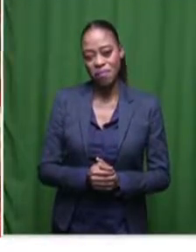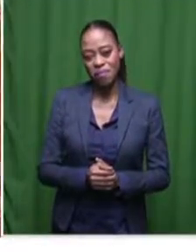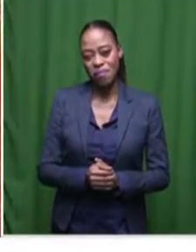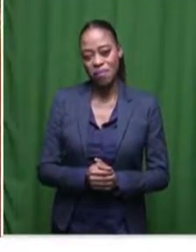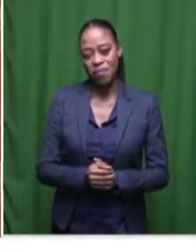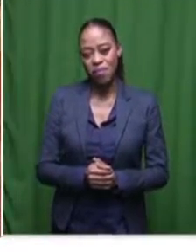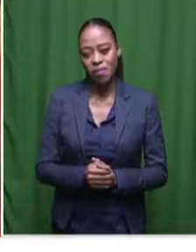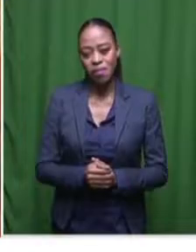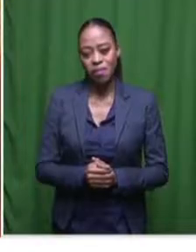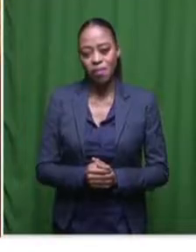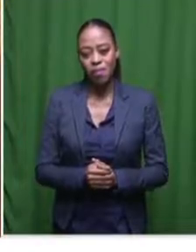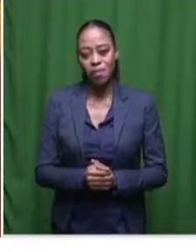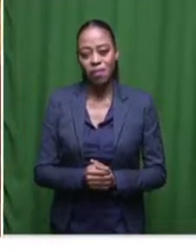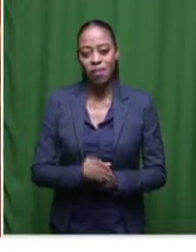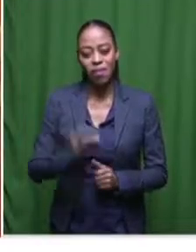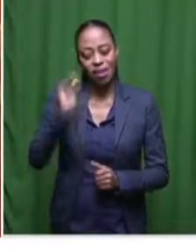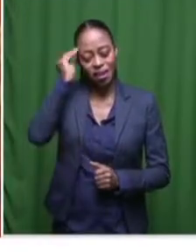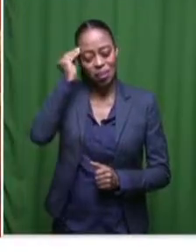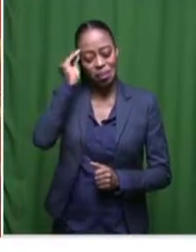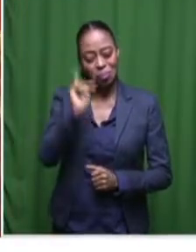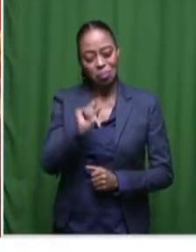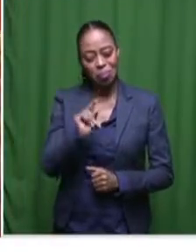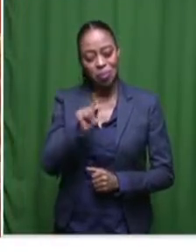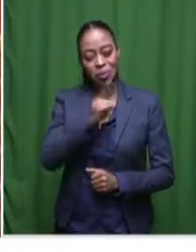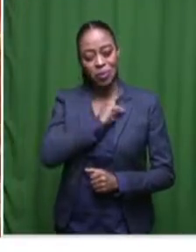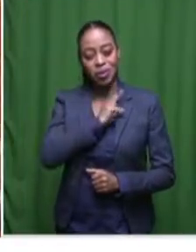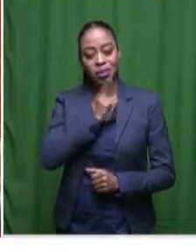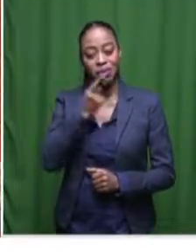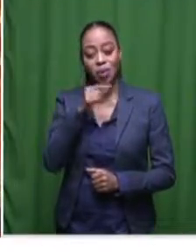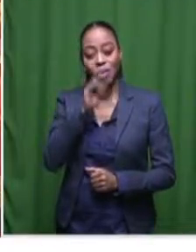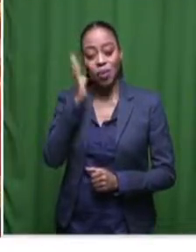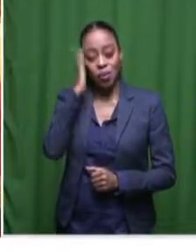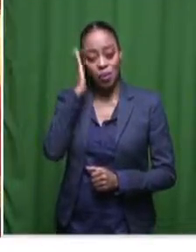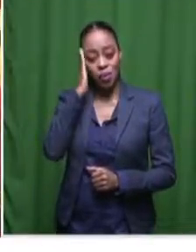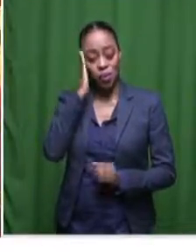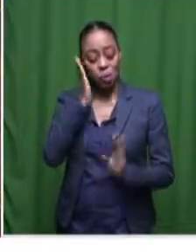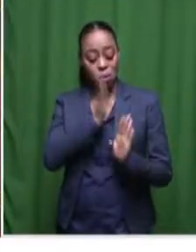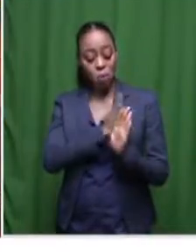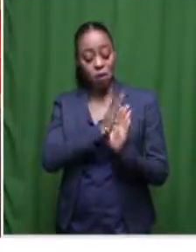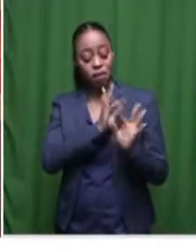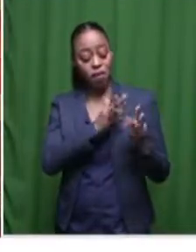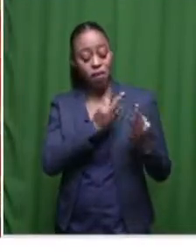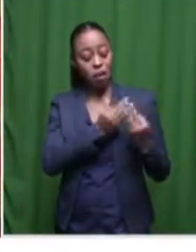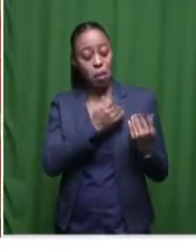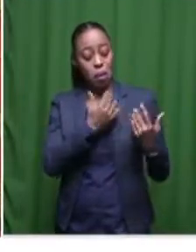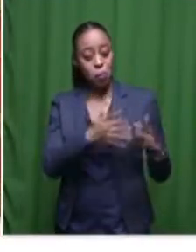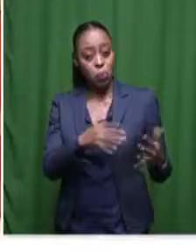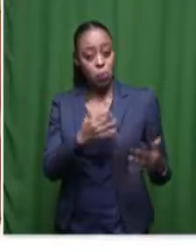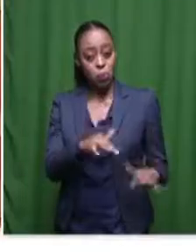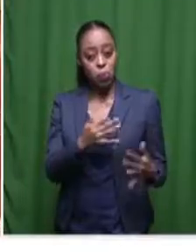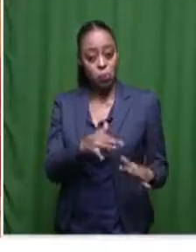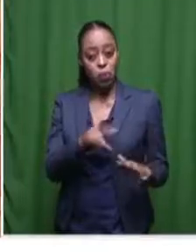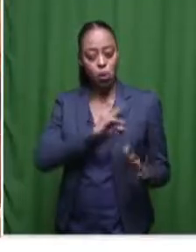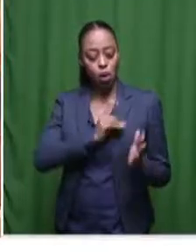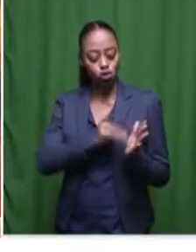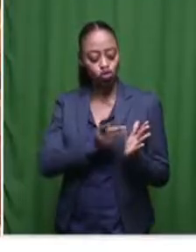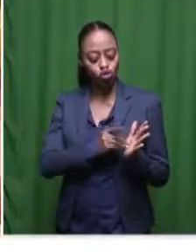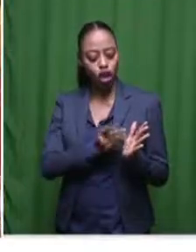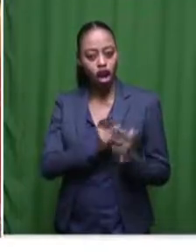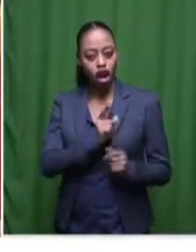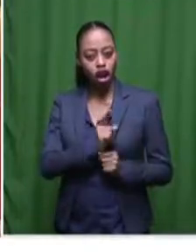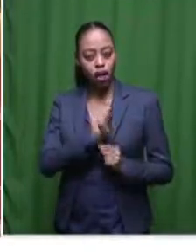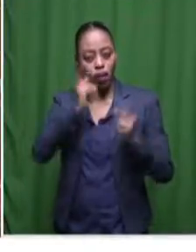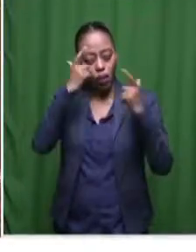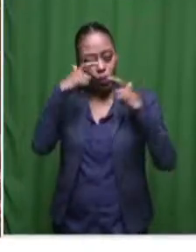wrong. Quite interesting, I know, because one knows how private the royal family are. I mean, there are diaries that the Queen has